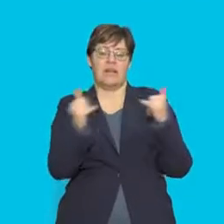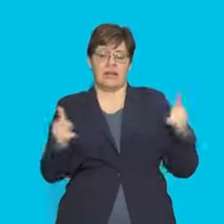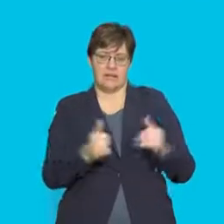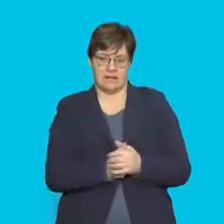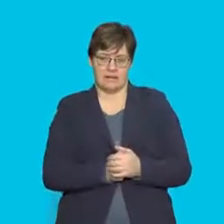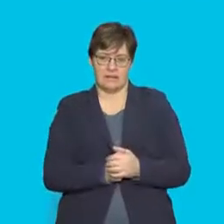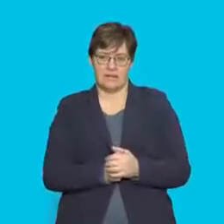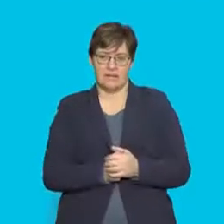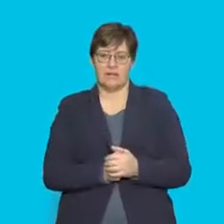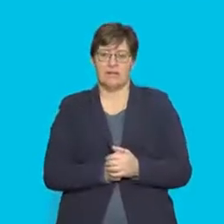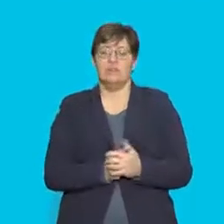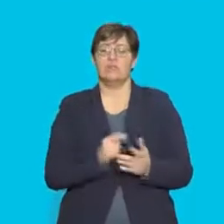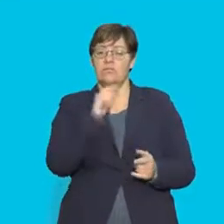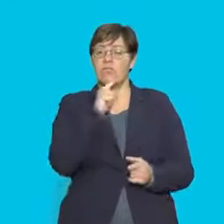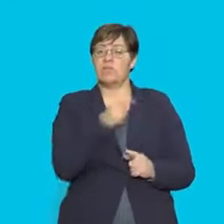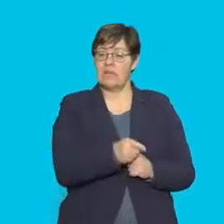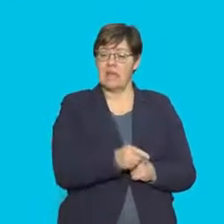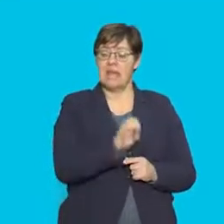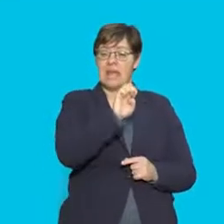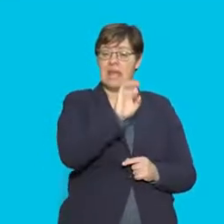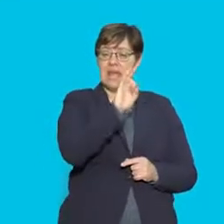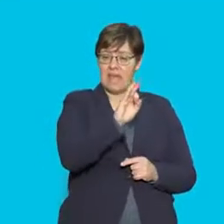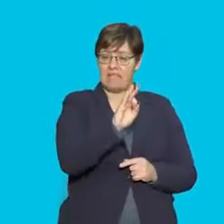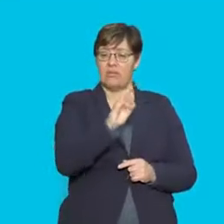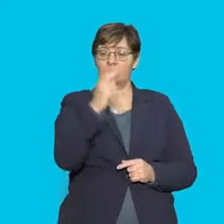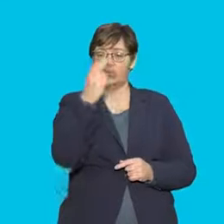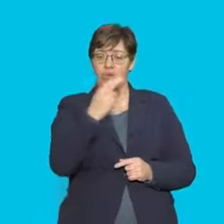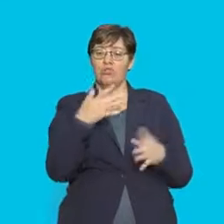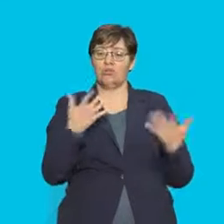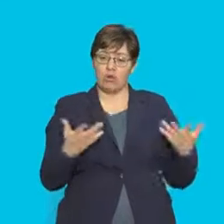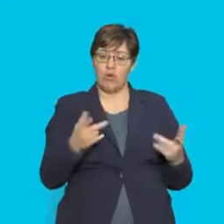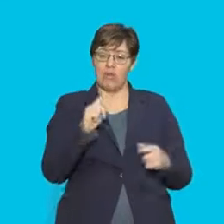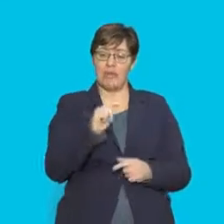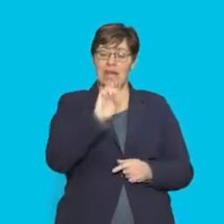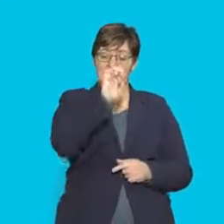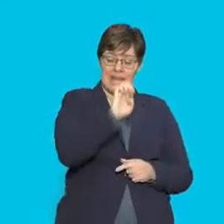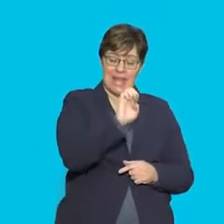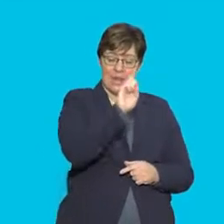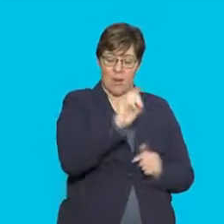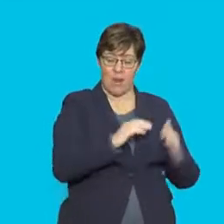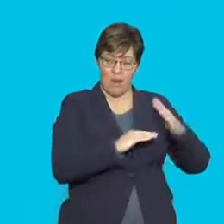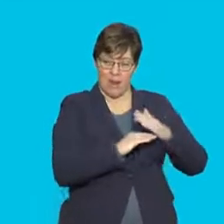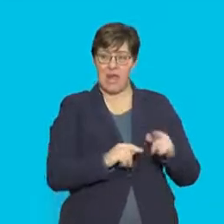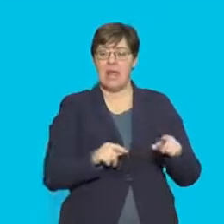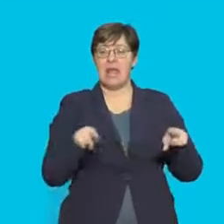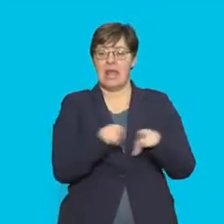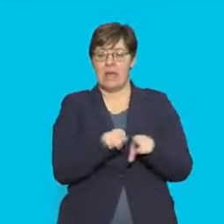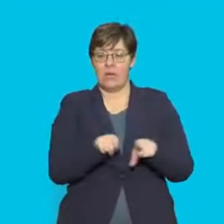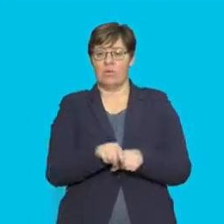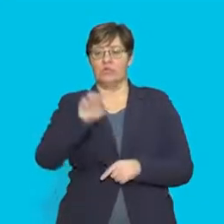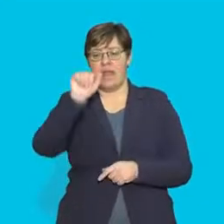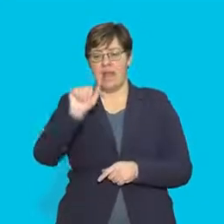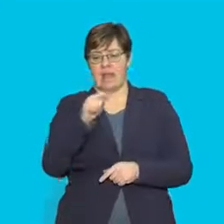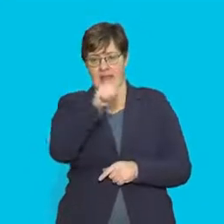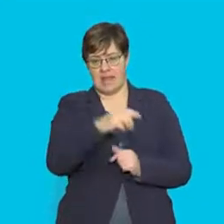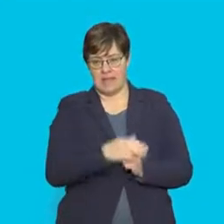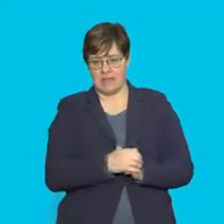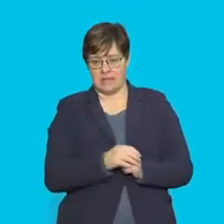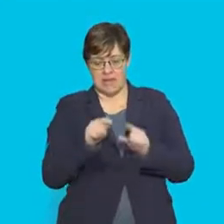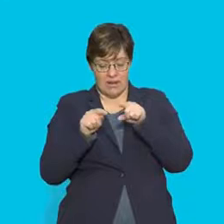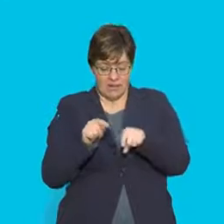that E1 is equals to A. So what do I know? E1 is this angle here. There I'm told that it